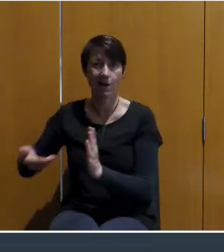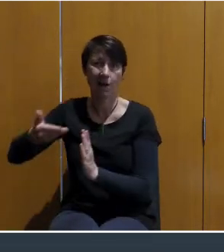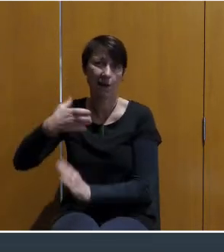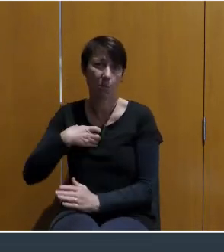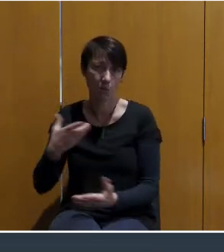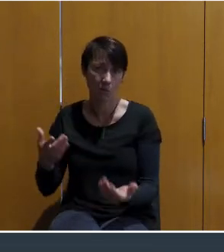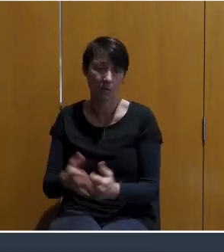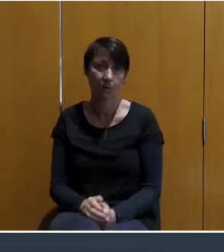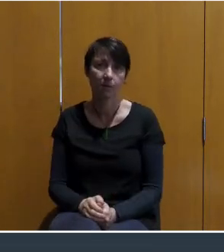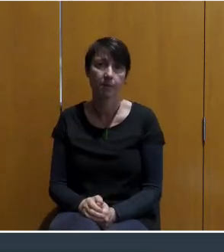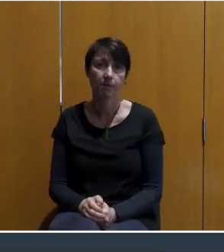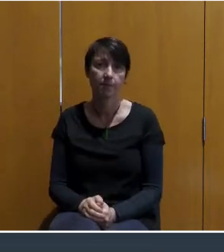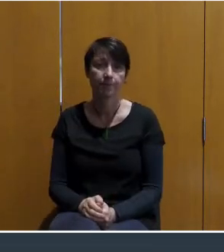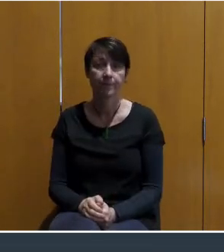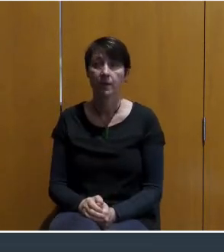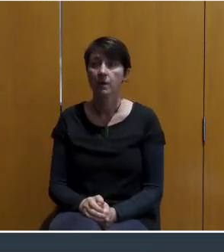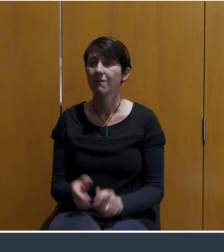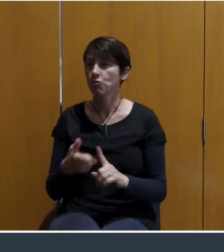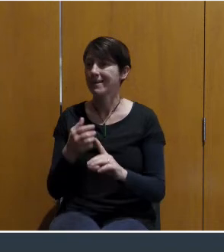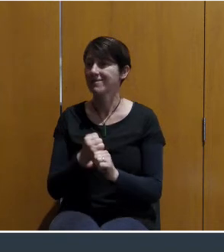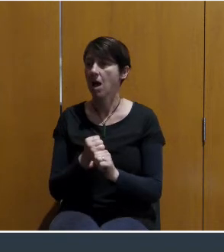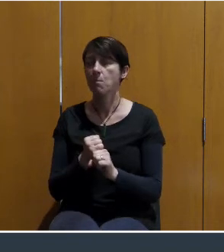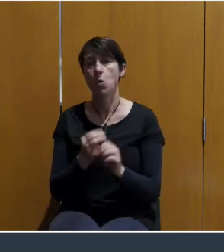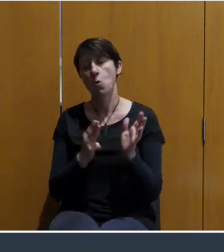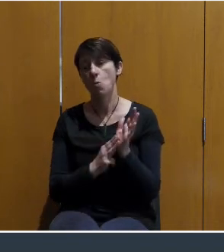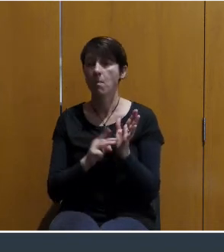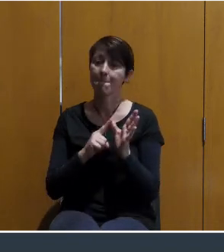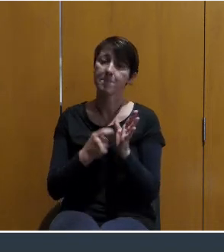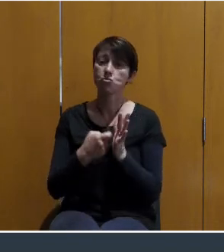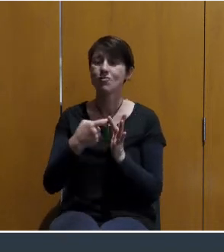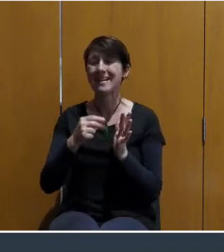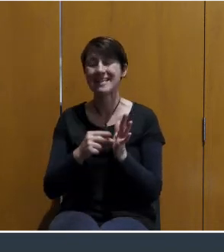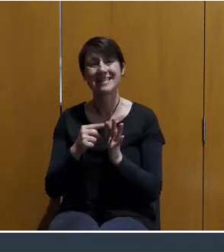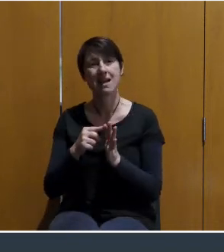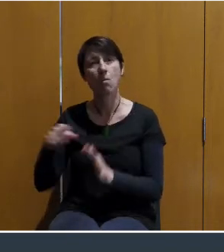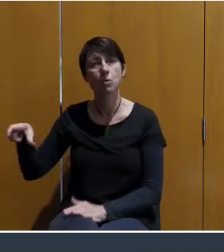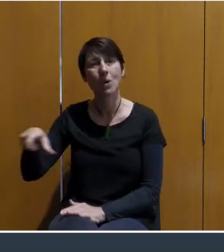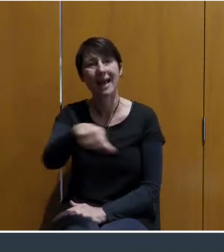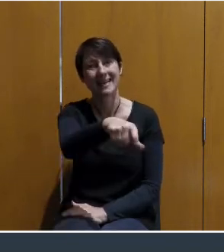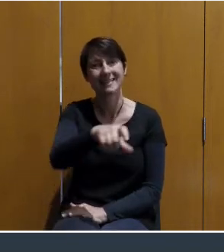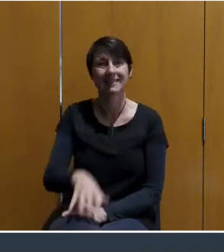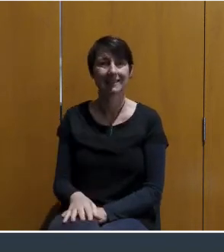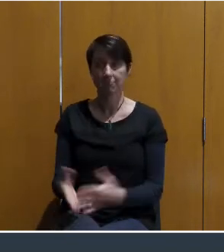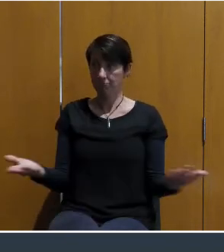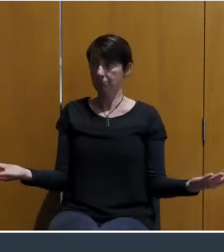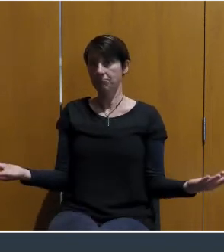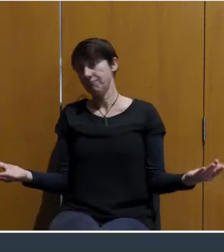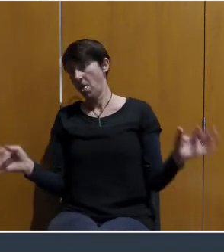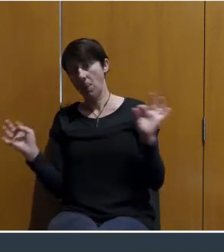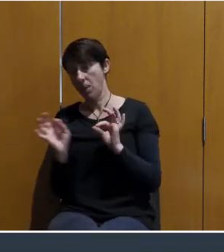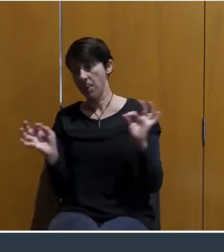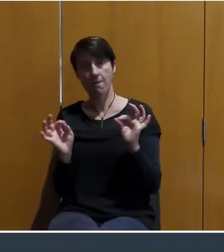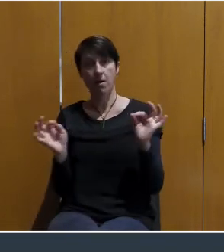rules. I mean, Marine Parade is a classic example. Where are they? I've never seen them. Understand your position. Thank